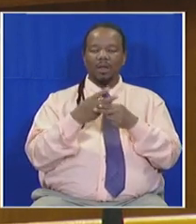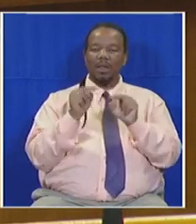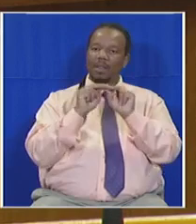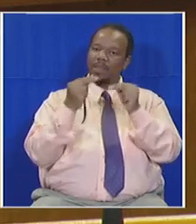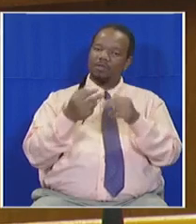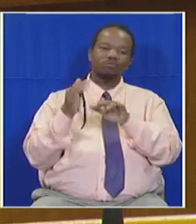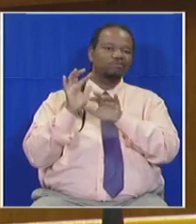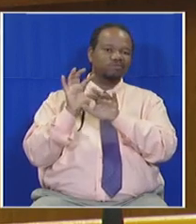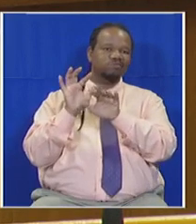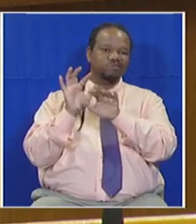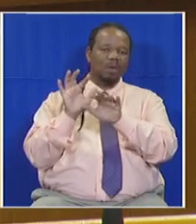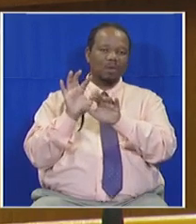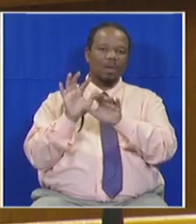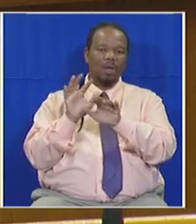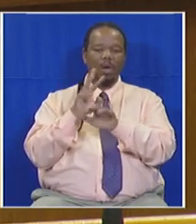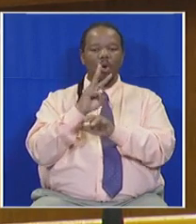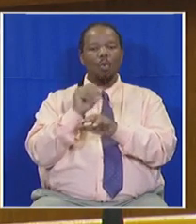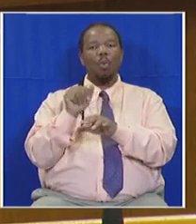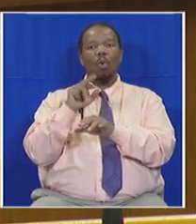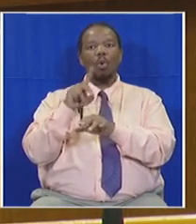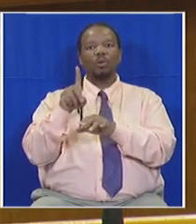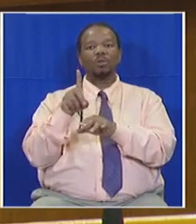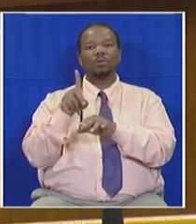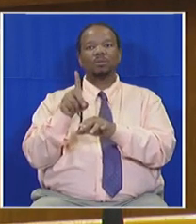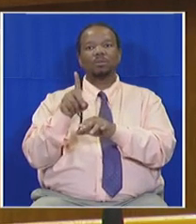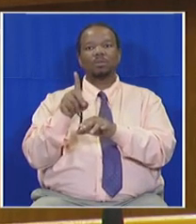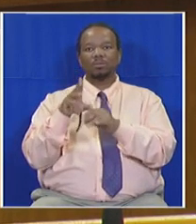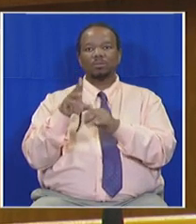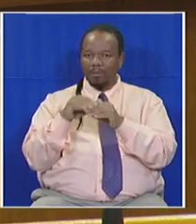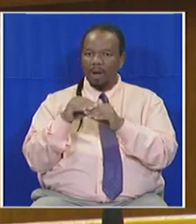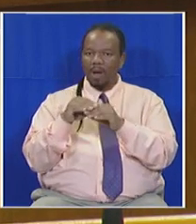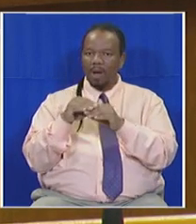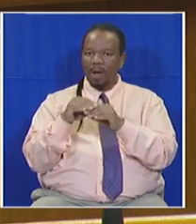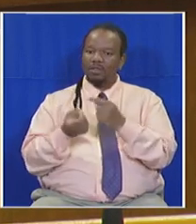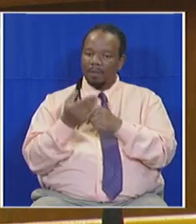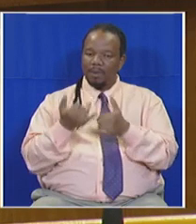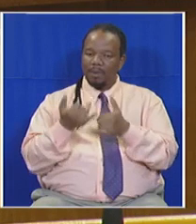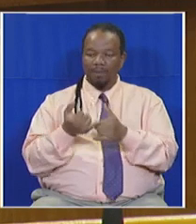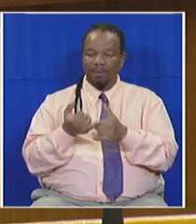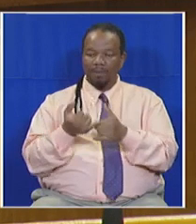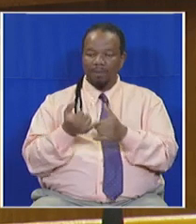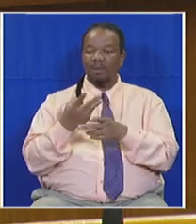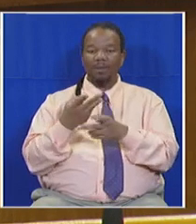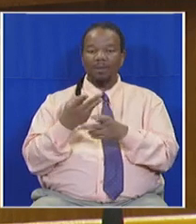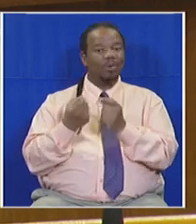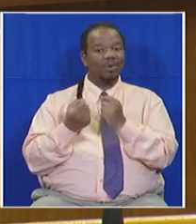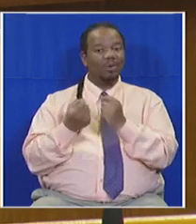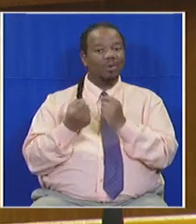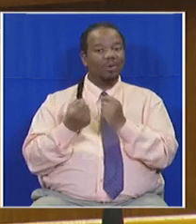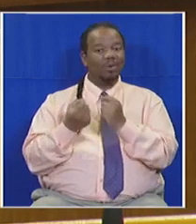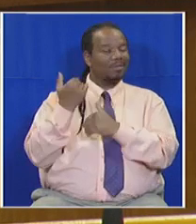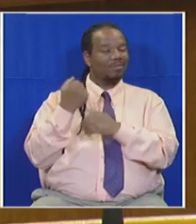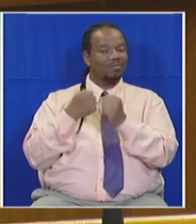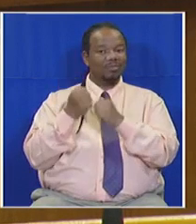committee members is in the process of being implemented. Our experience over the past years has taught us that